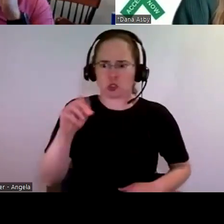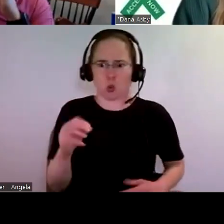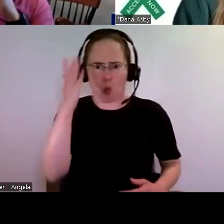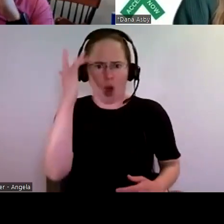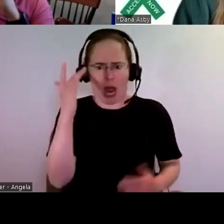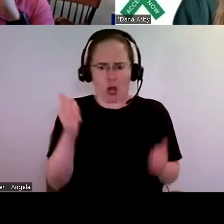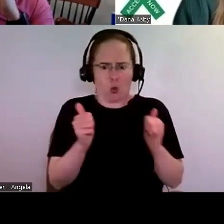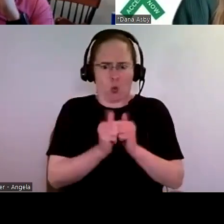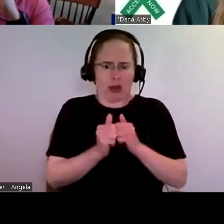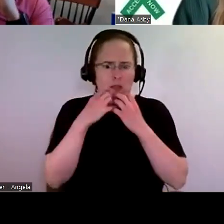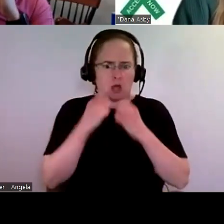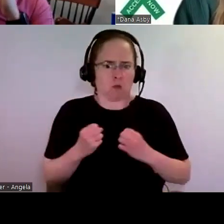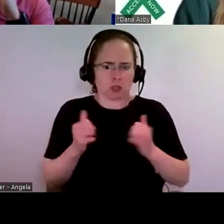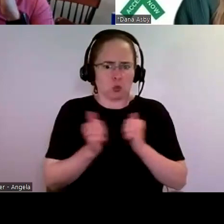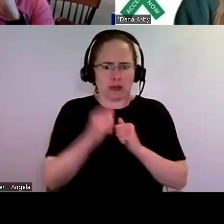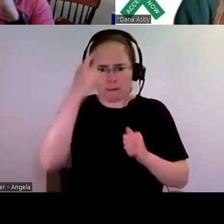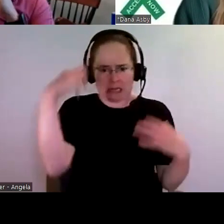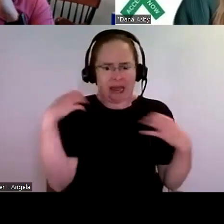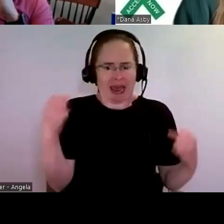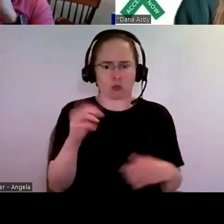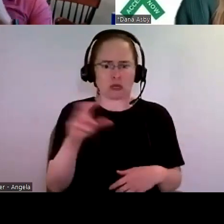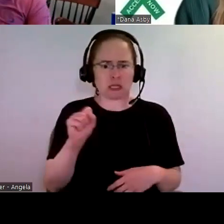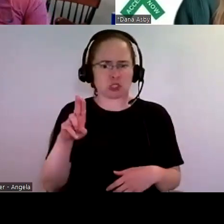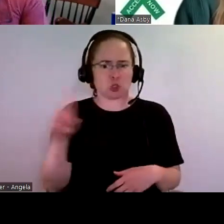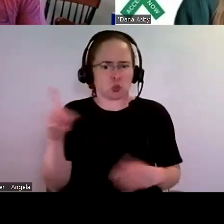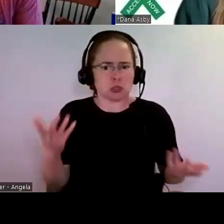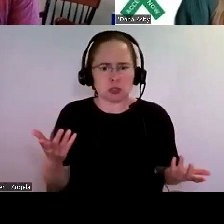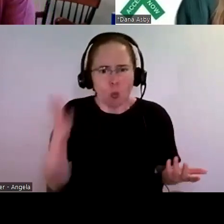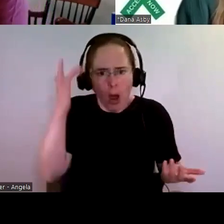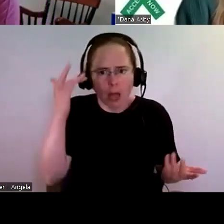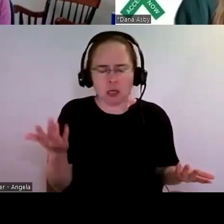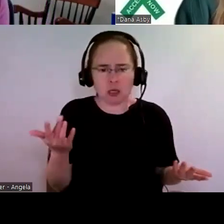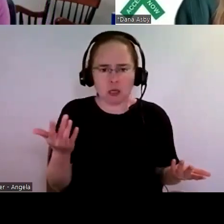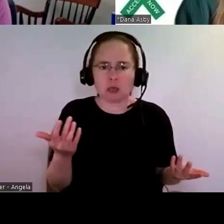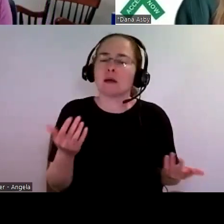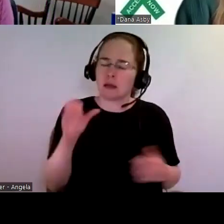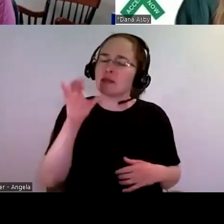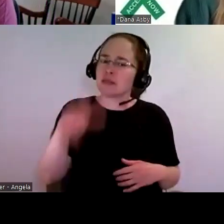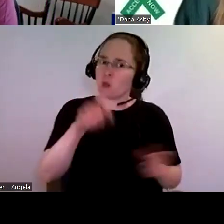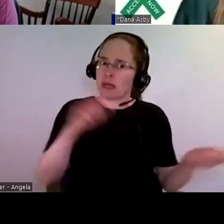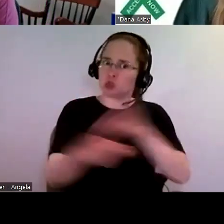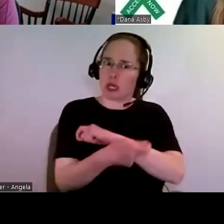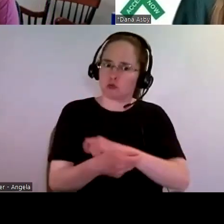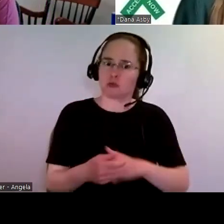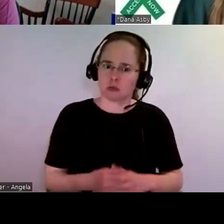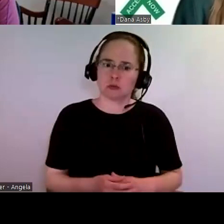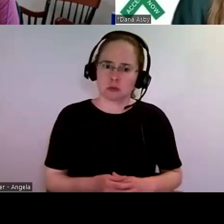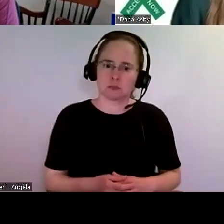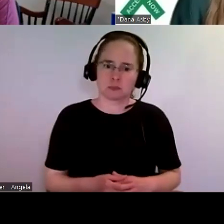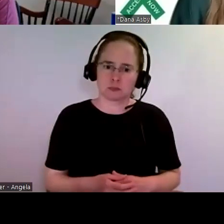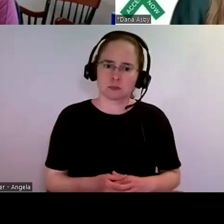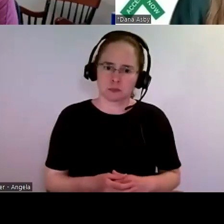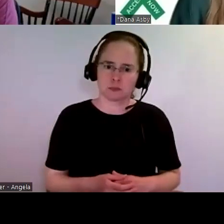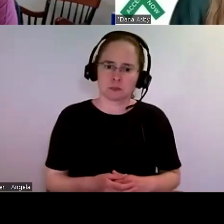we doing it with our loved ones that have mental health or substance use? And that I think we need to change. So I would definitely